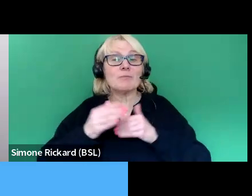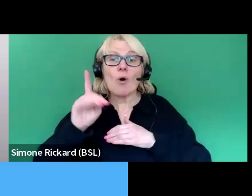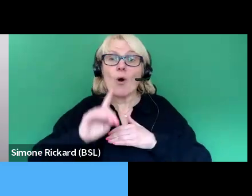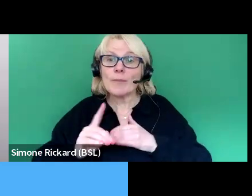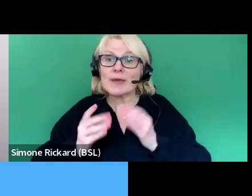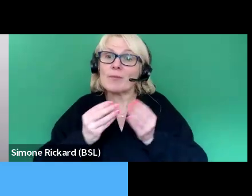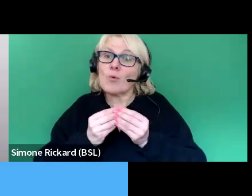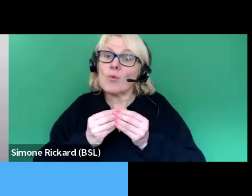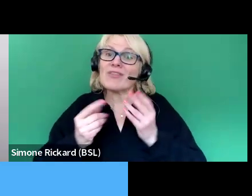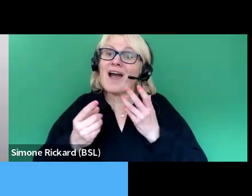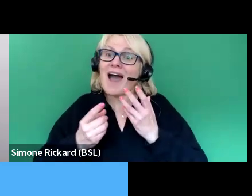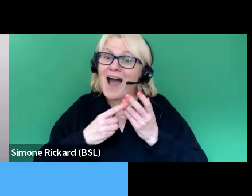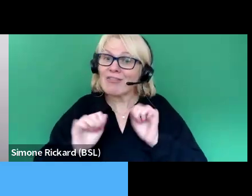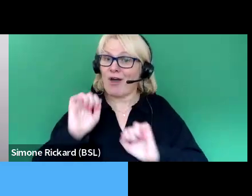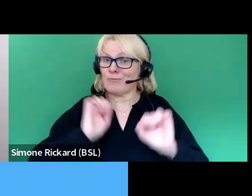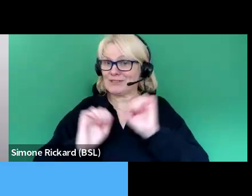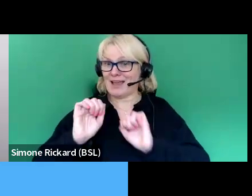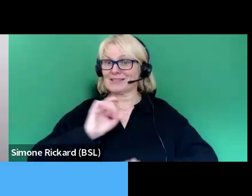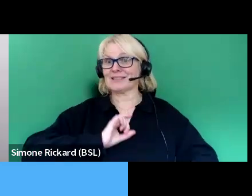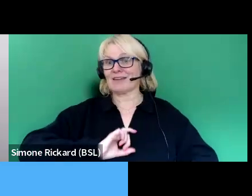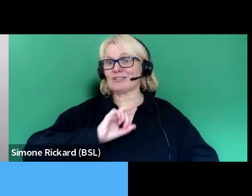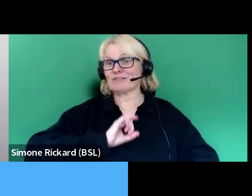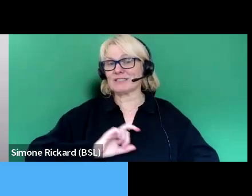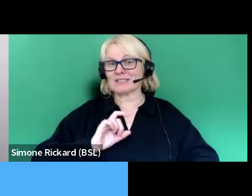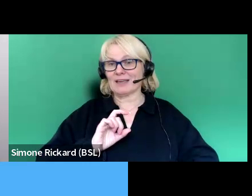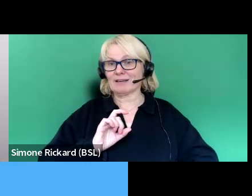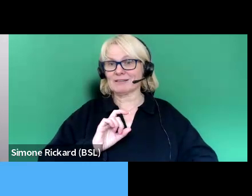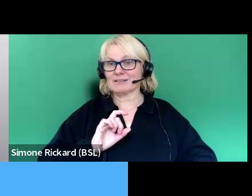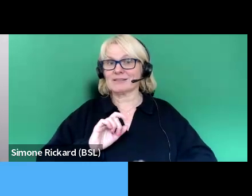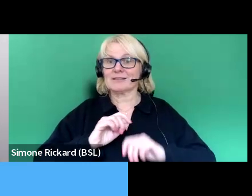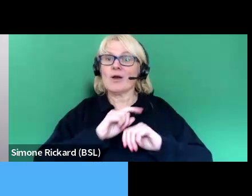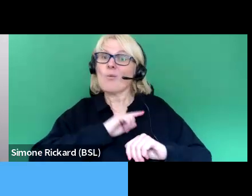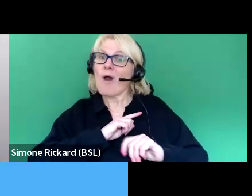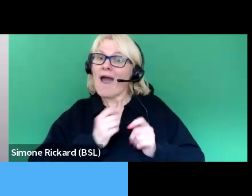characteristics to apply for these jobs as a result of those changes.